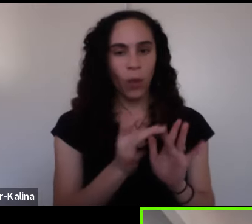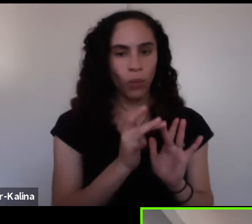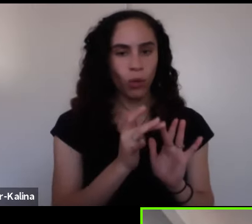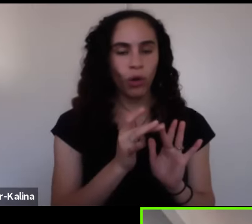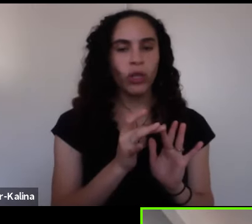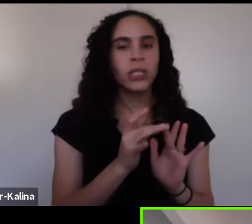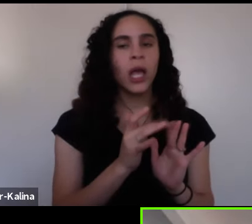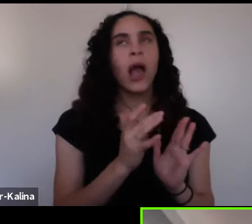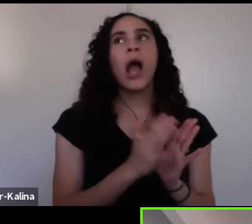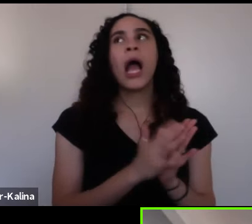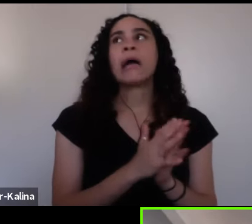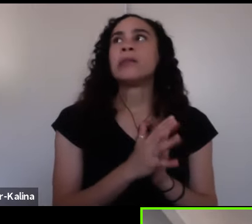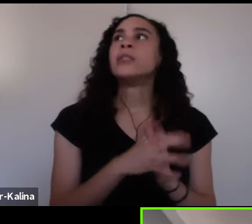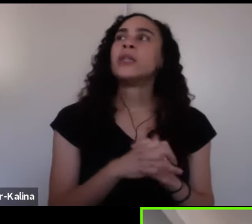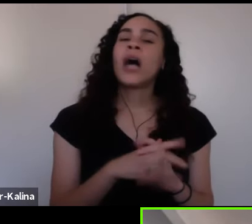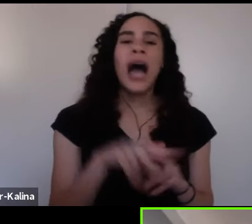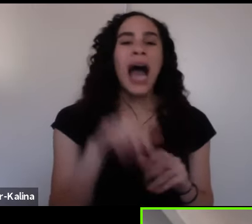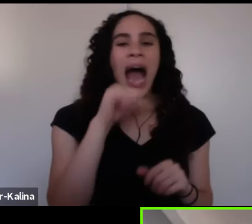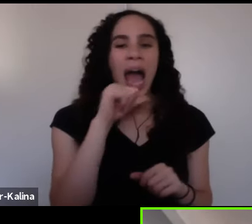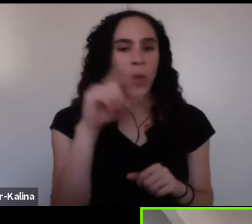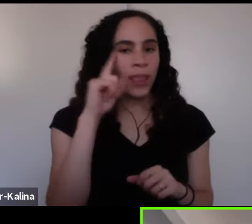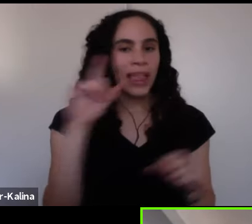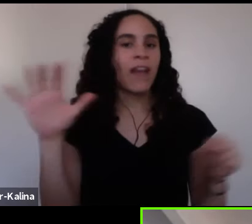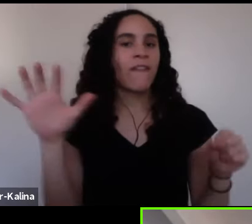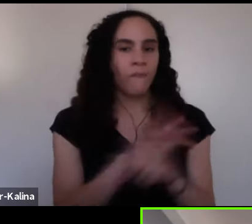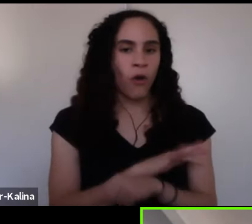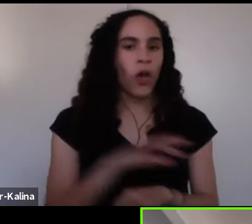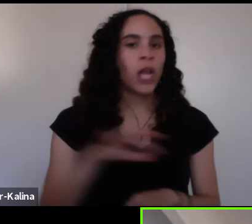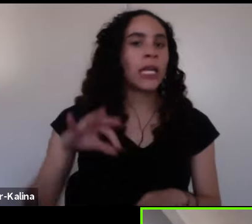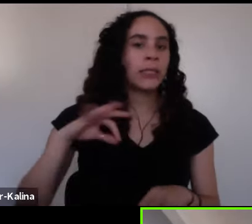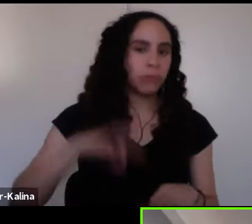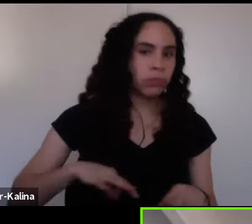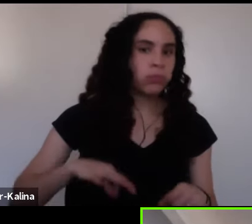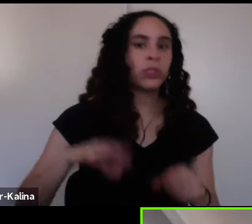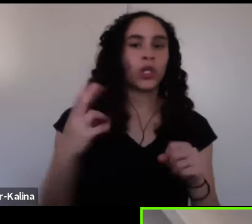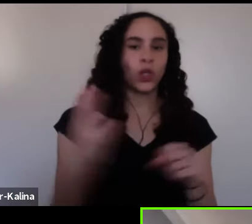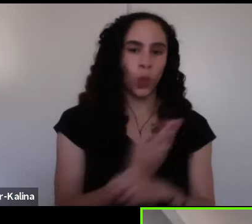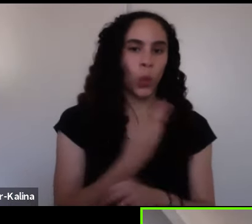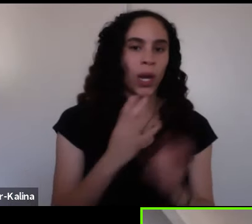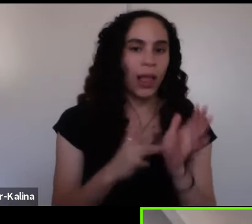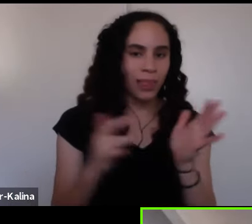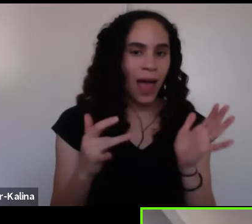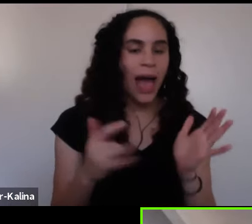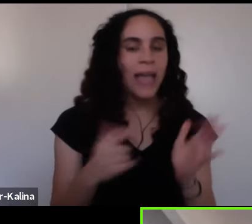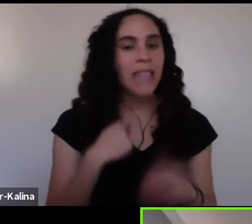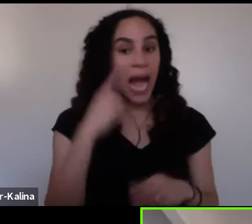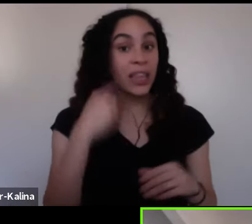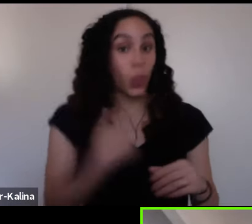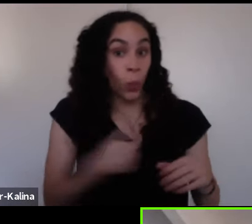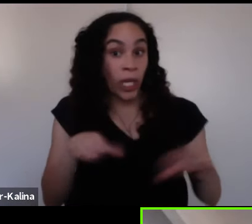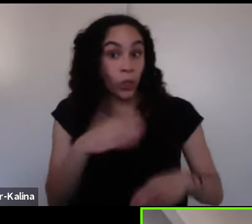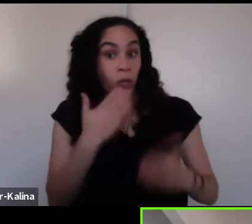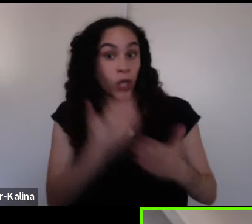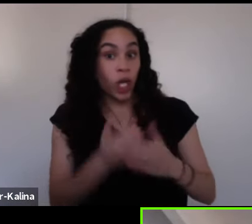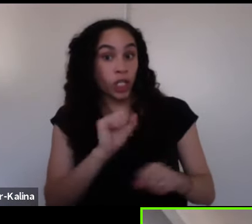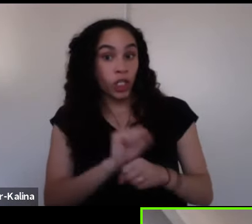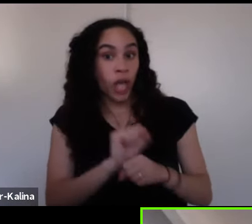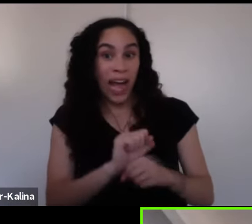I don't think that they're fully utilized. I think we do a pretty good job of it, but I don't think that we're perfect